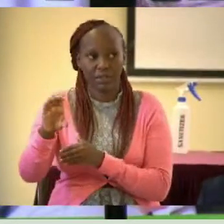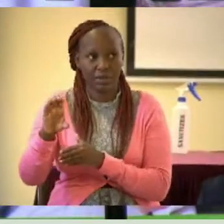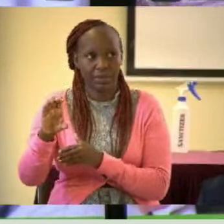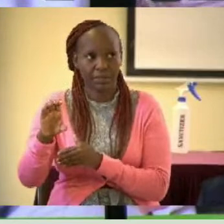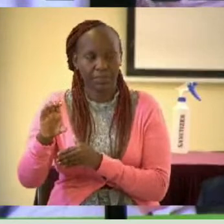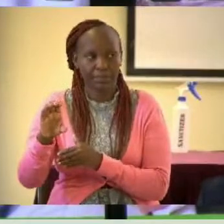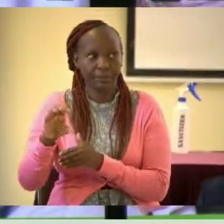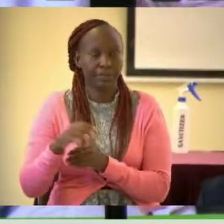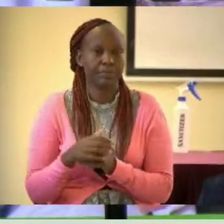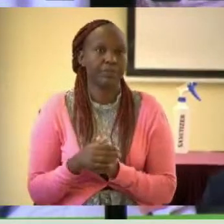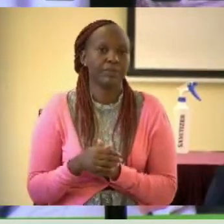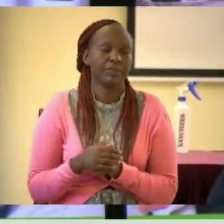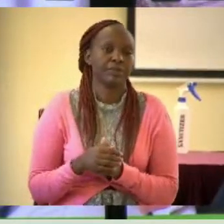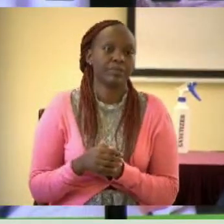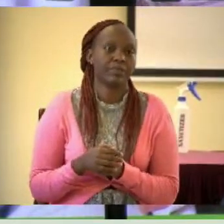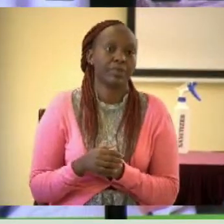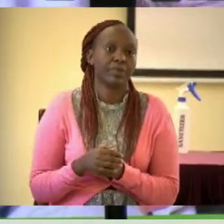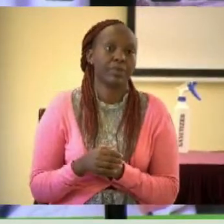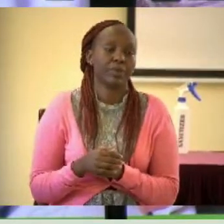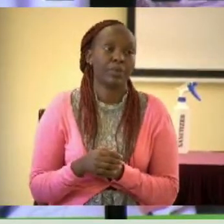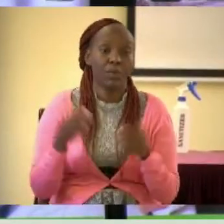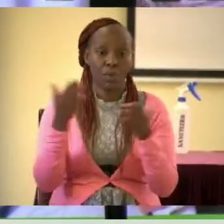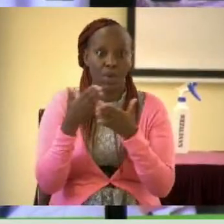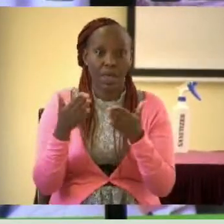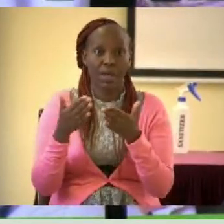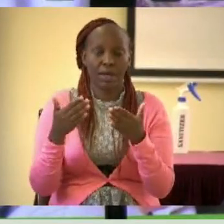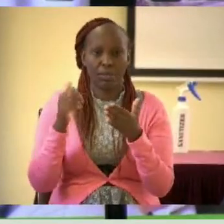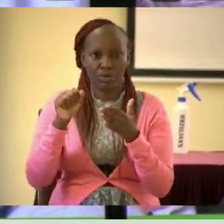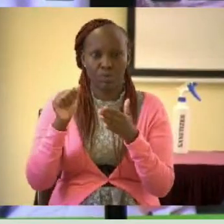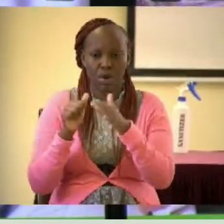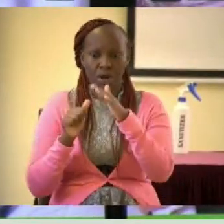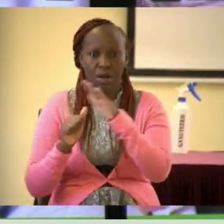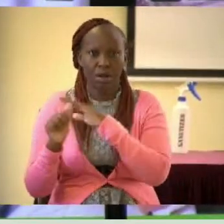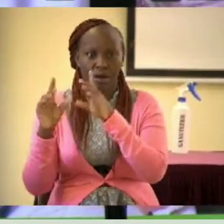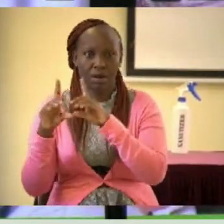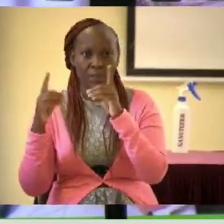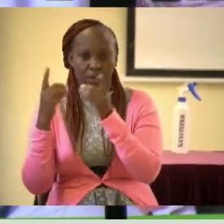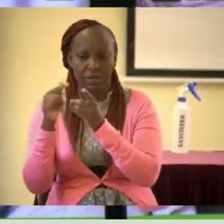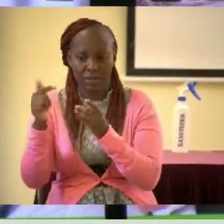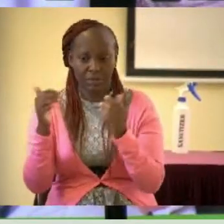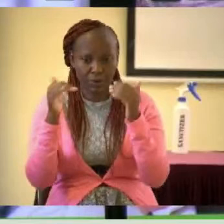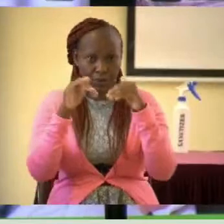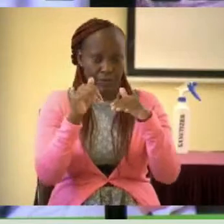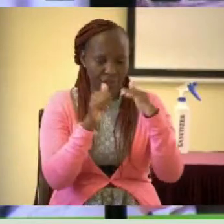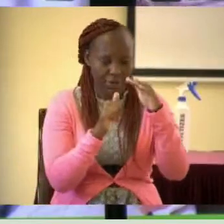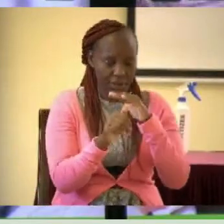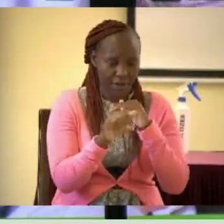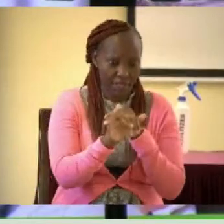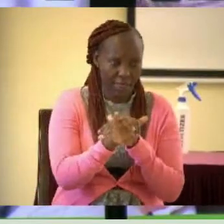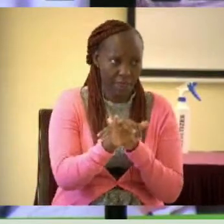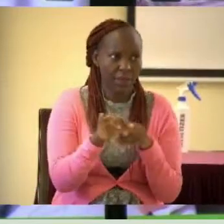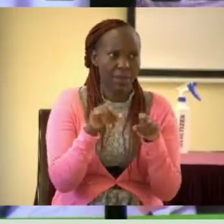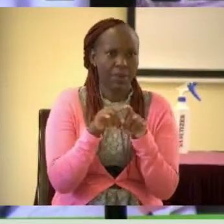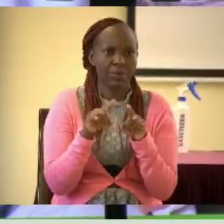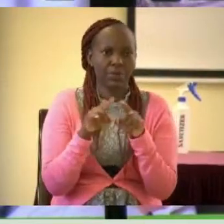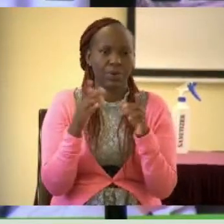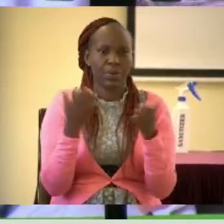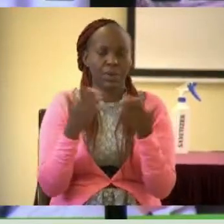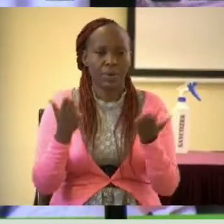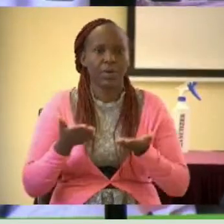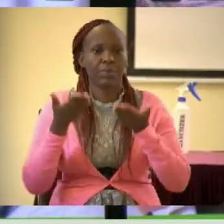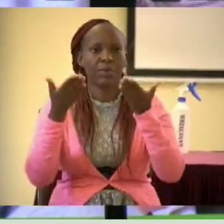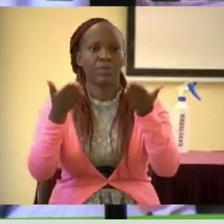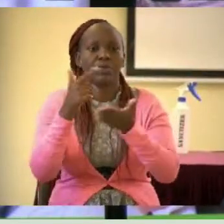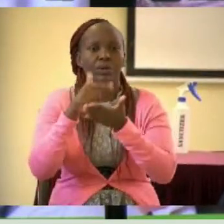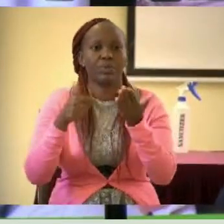Extension, where we would squarely put this conference and where we'll want to promote what